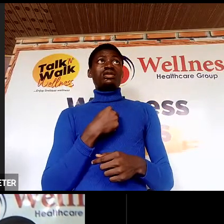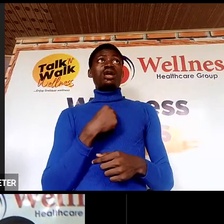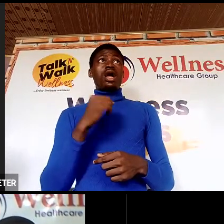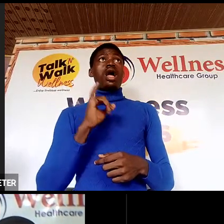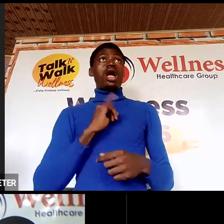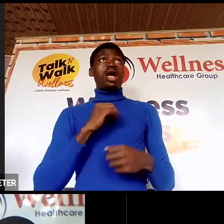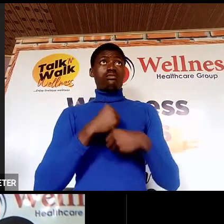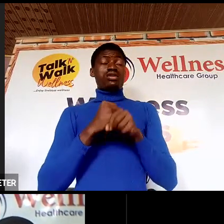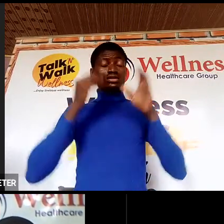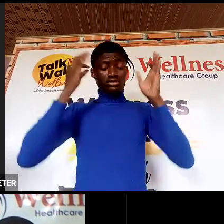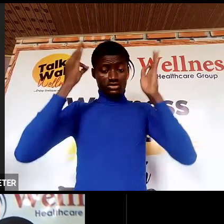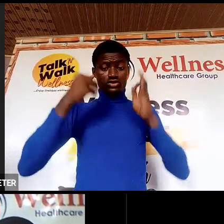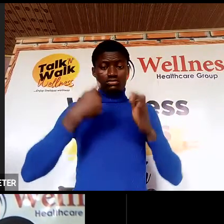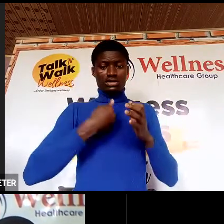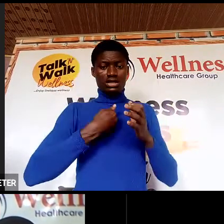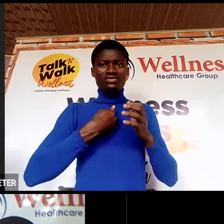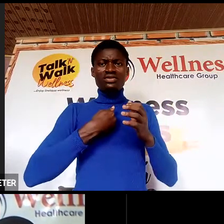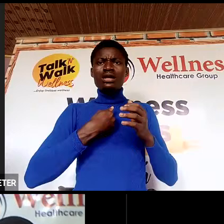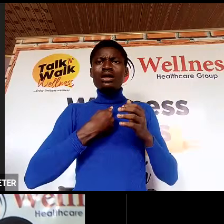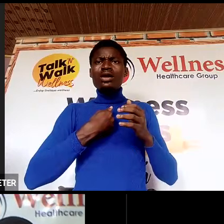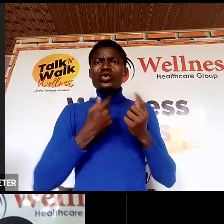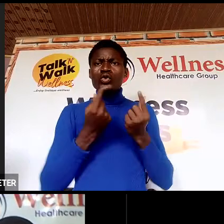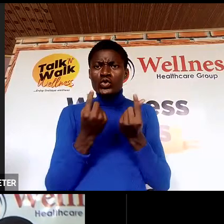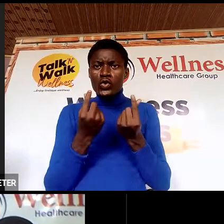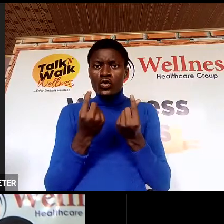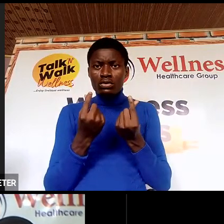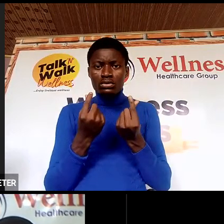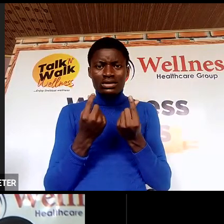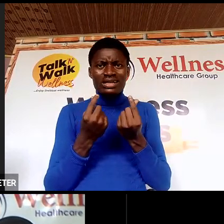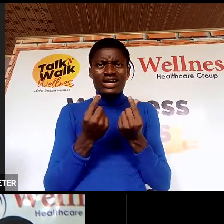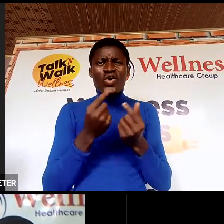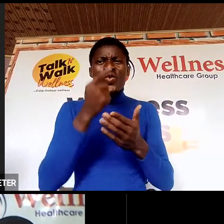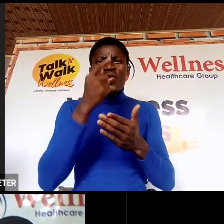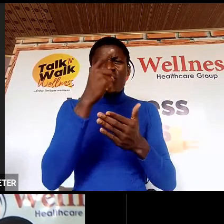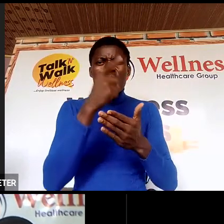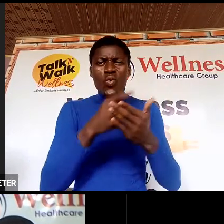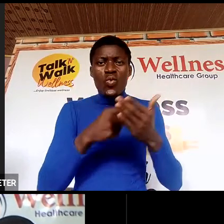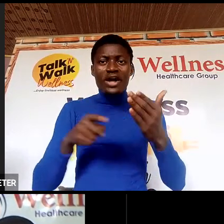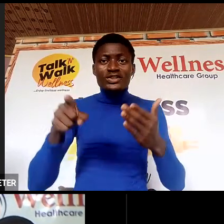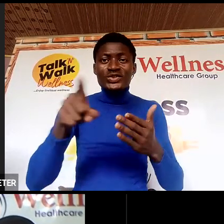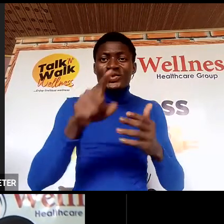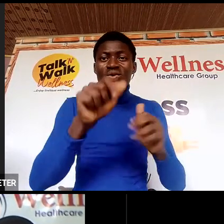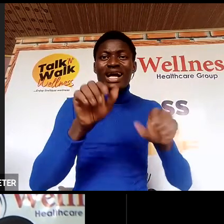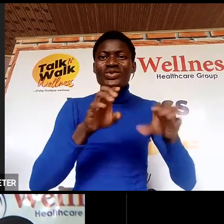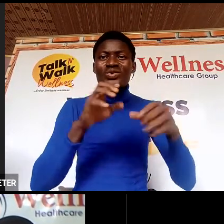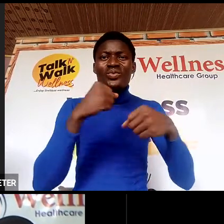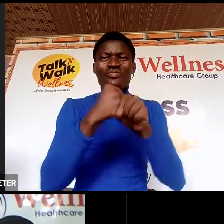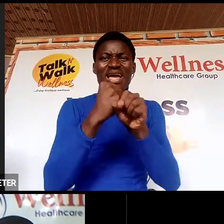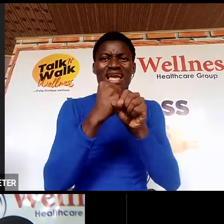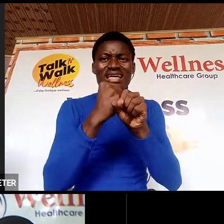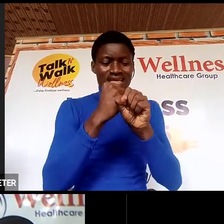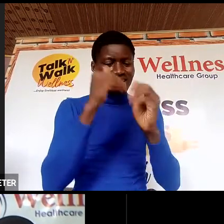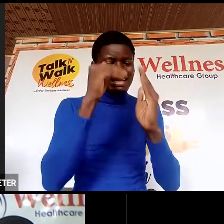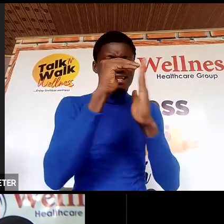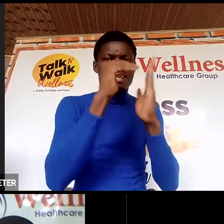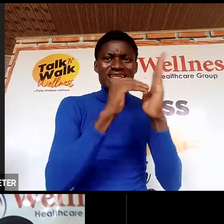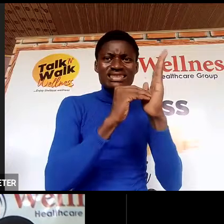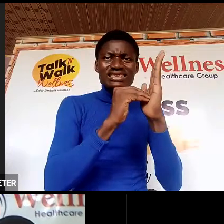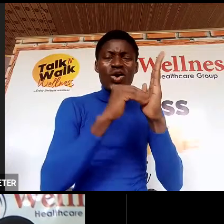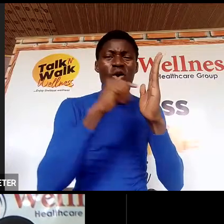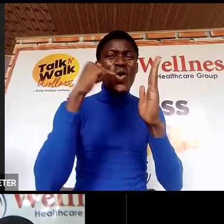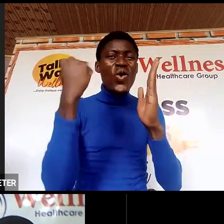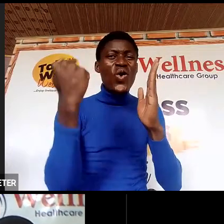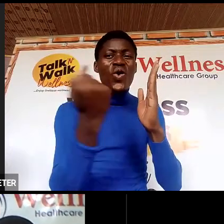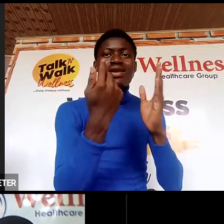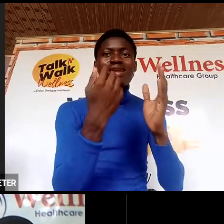cannot do, and then ensure that in all that plan, that a bit of, and I'll talk about a few of the nuggets later on that I've used has